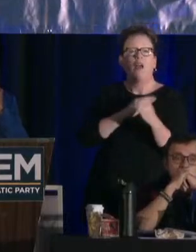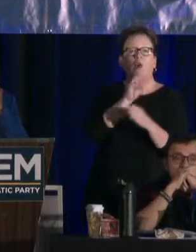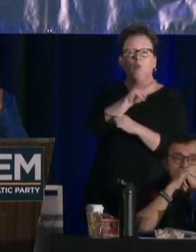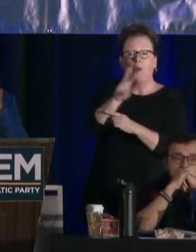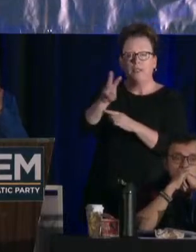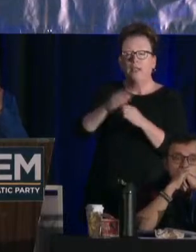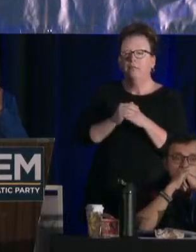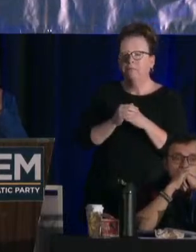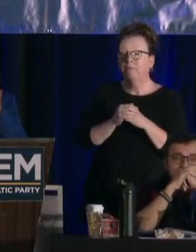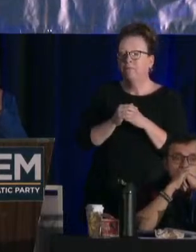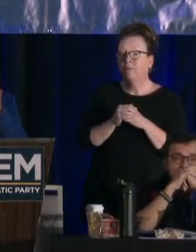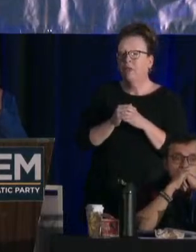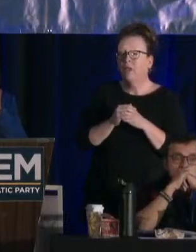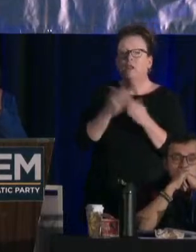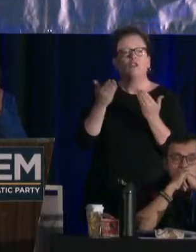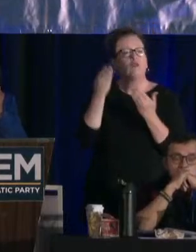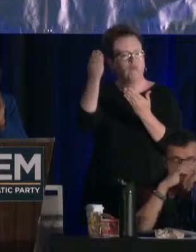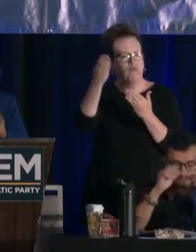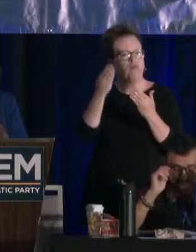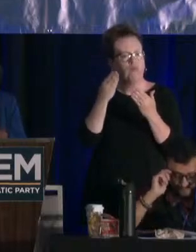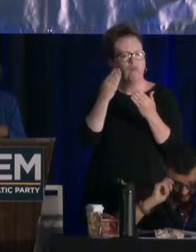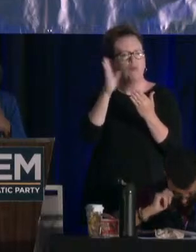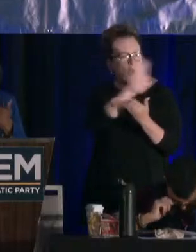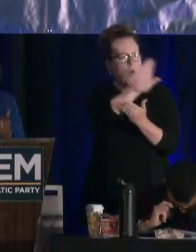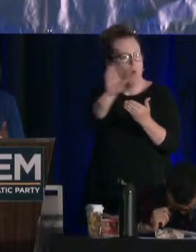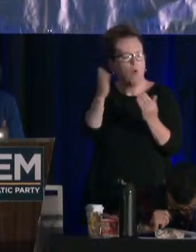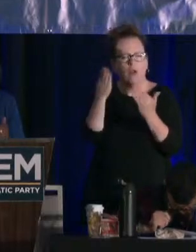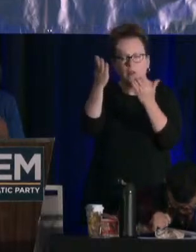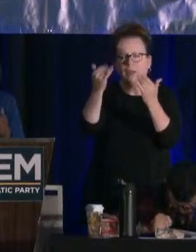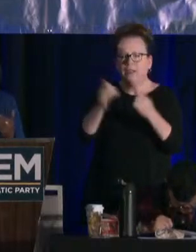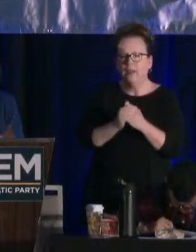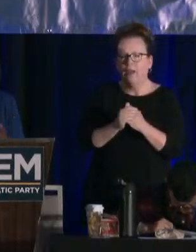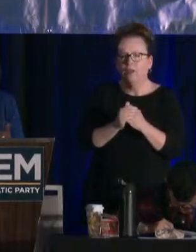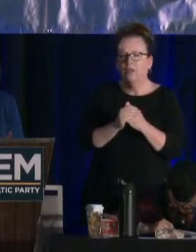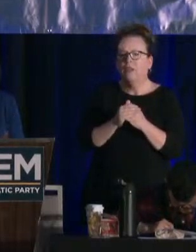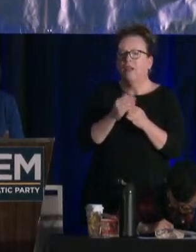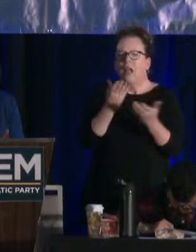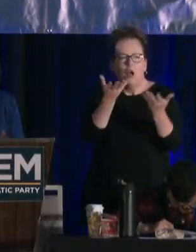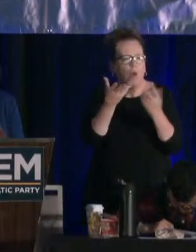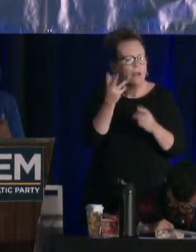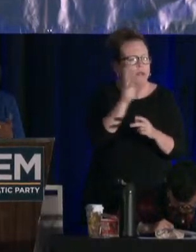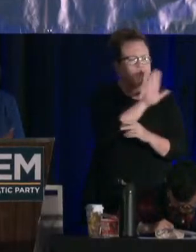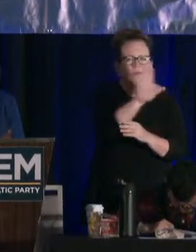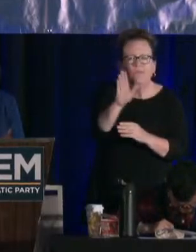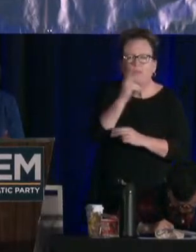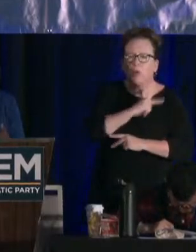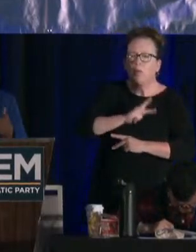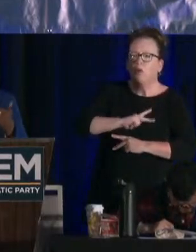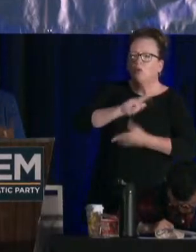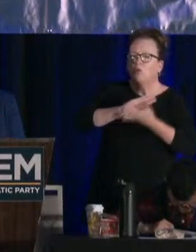website. So please submit those recommendations. People gave their personal stories of what's working. They need